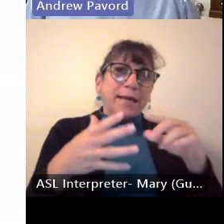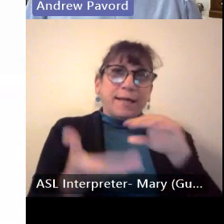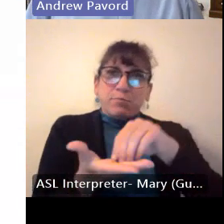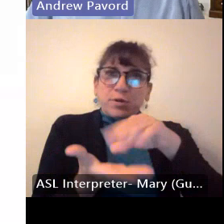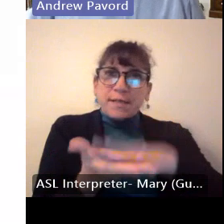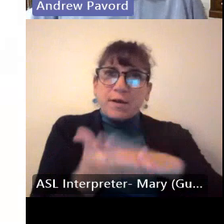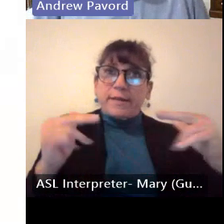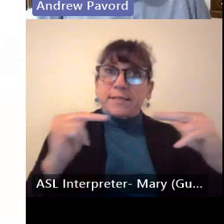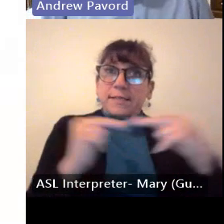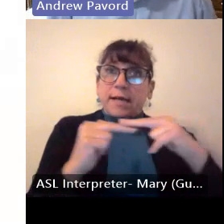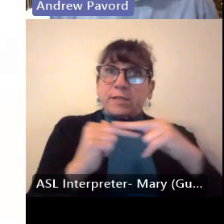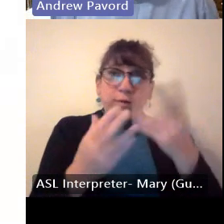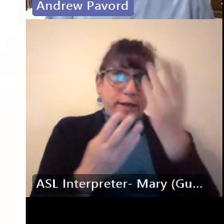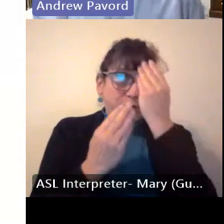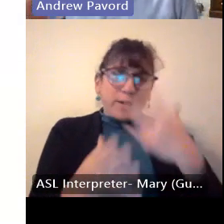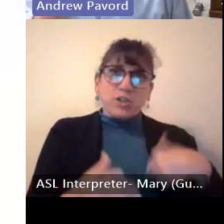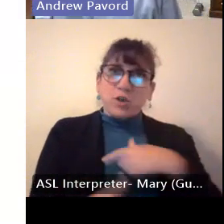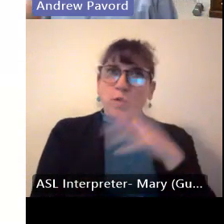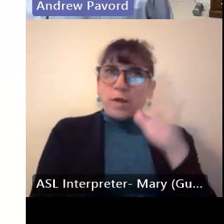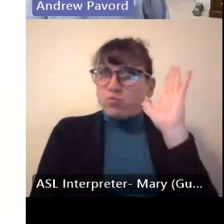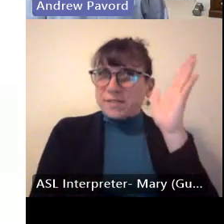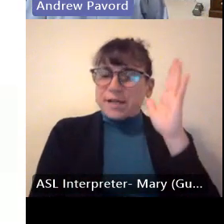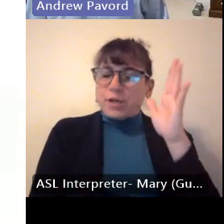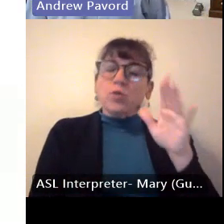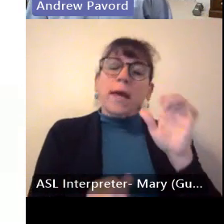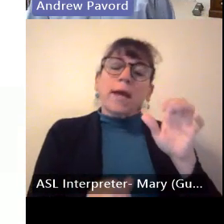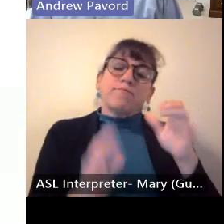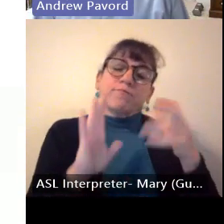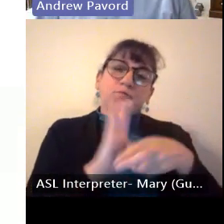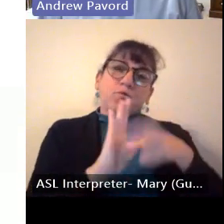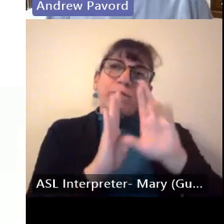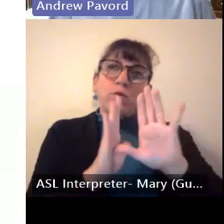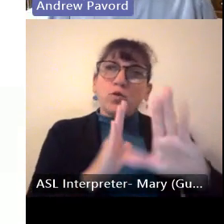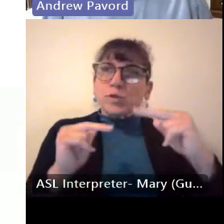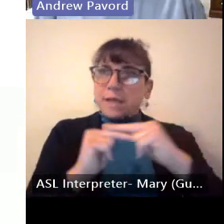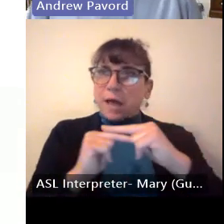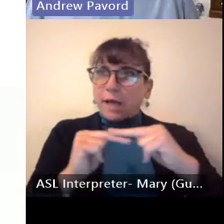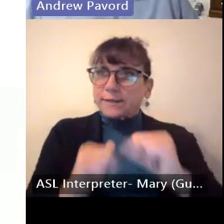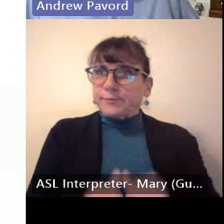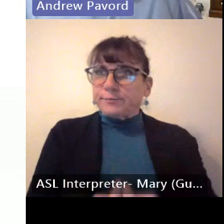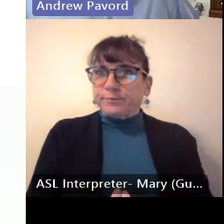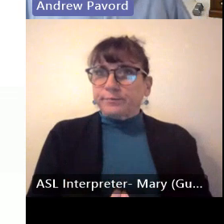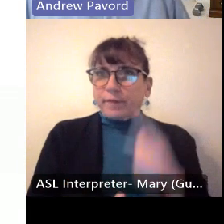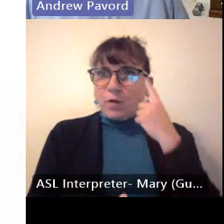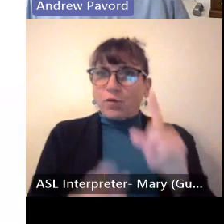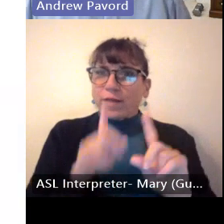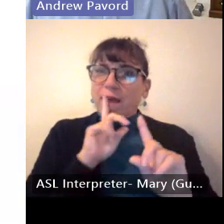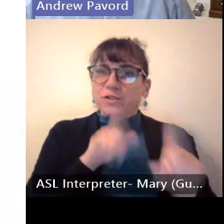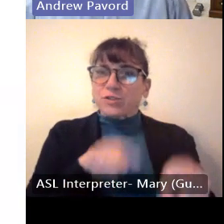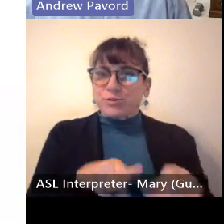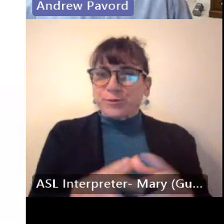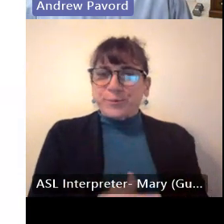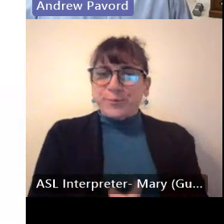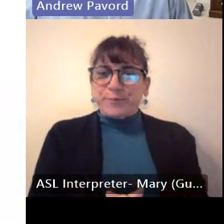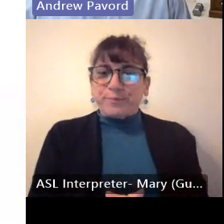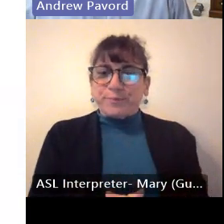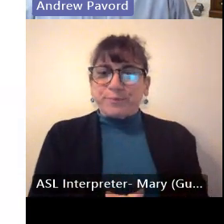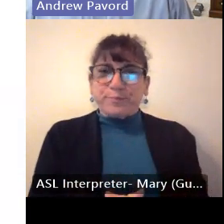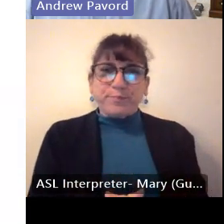in the information we present. So you can look back through your slides to get the answers. So